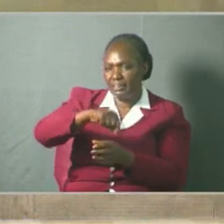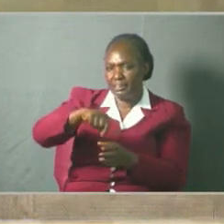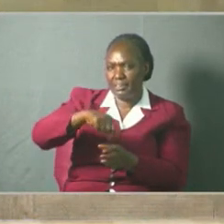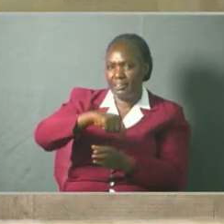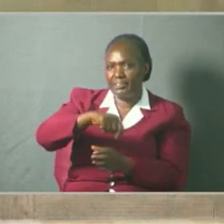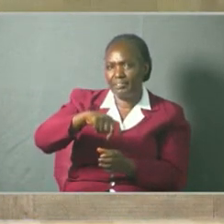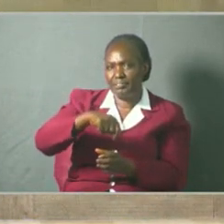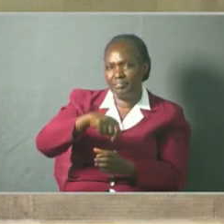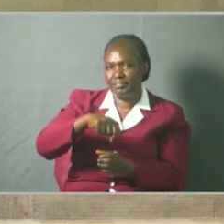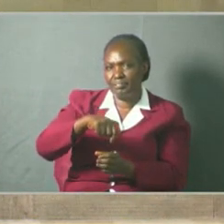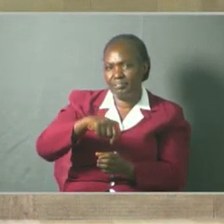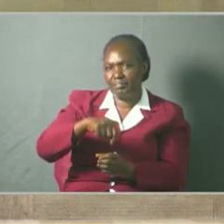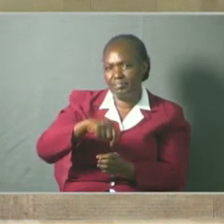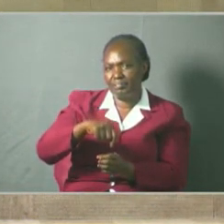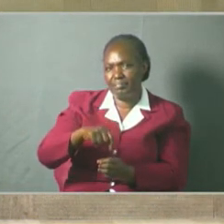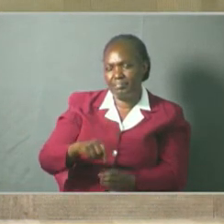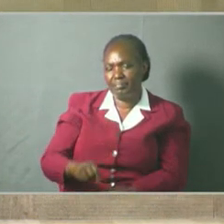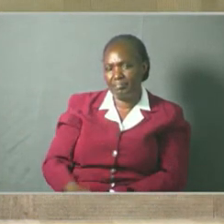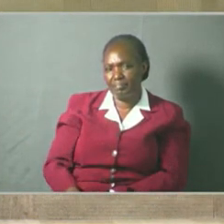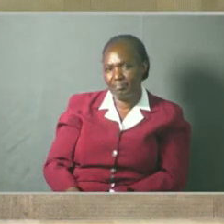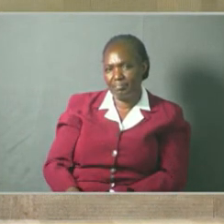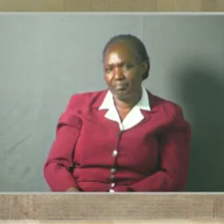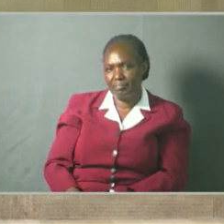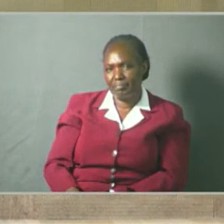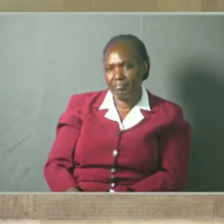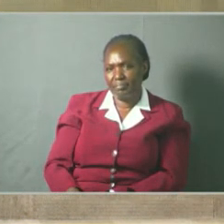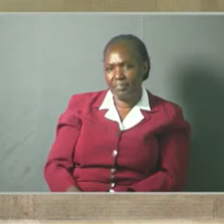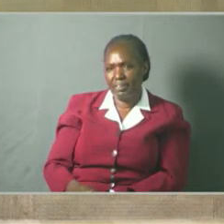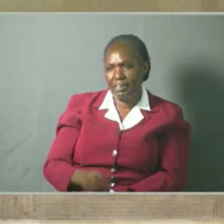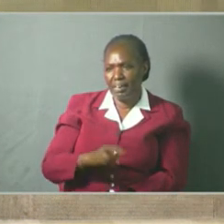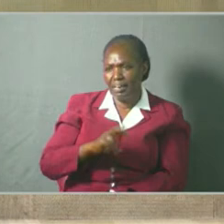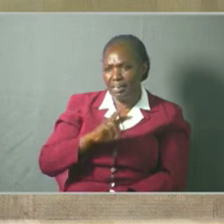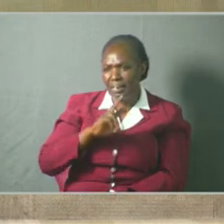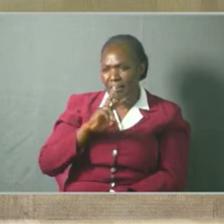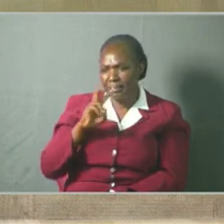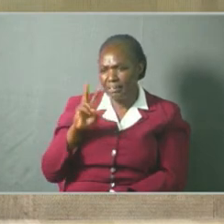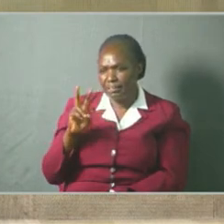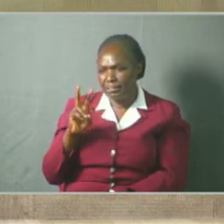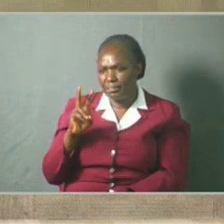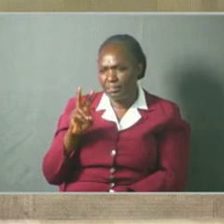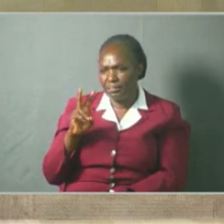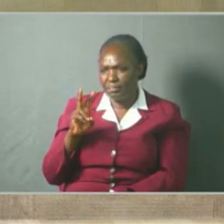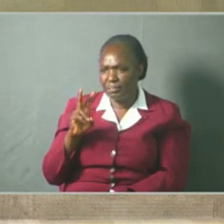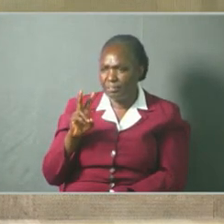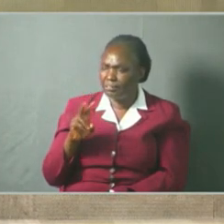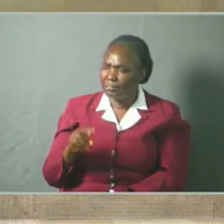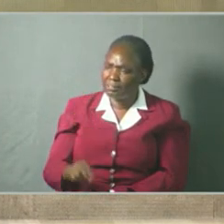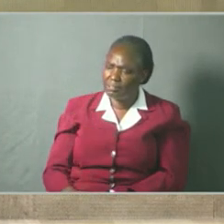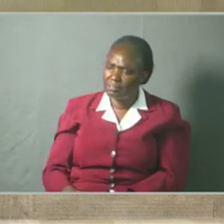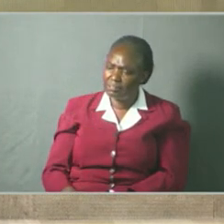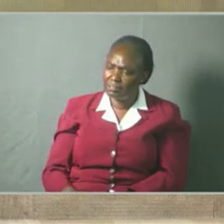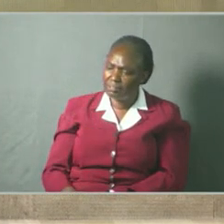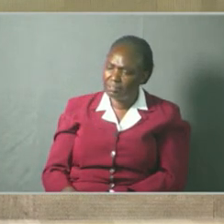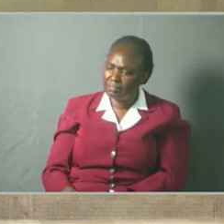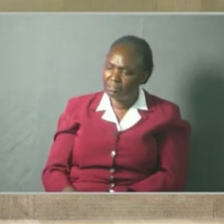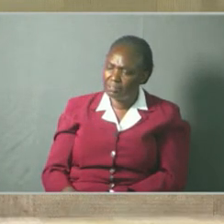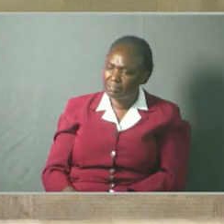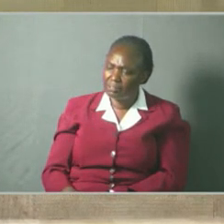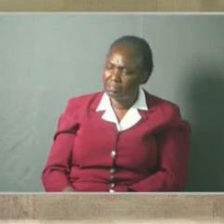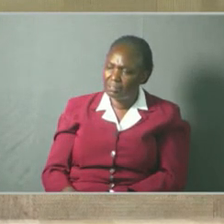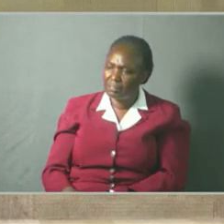tea. I mean, I was wake up, I saw the video, but I was worried. I was also pain my